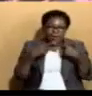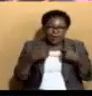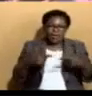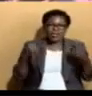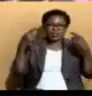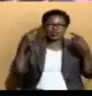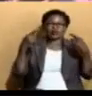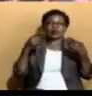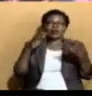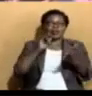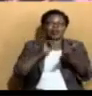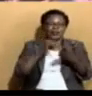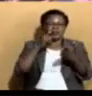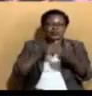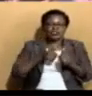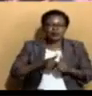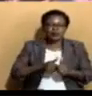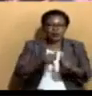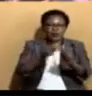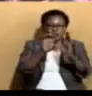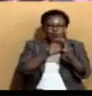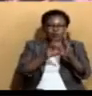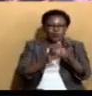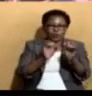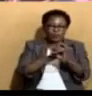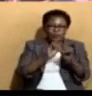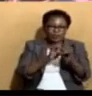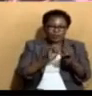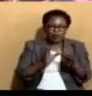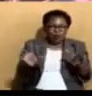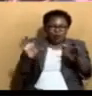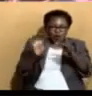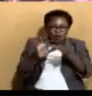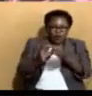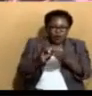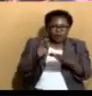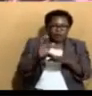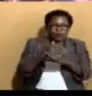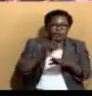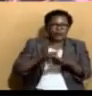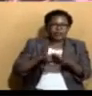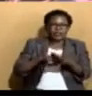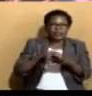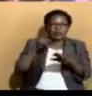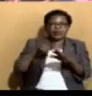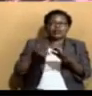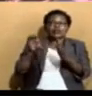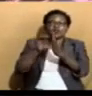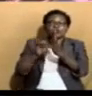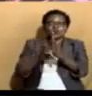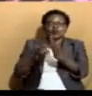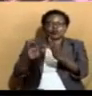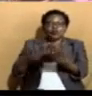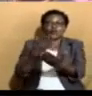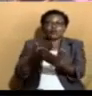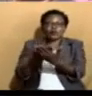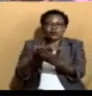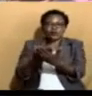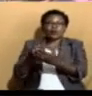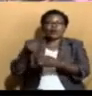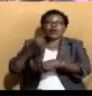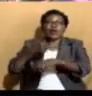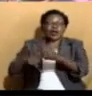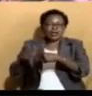of unconstitutionality related back to when the unconstitutional provisions were enacted, with the result, in